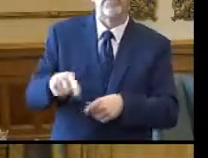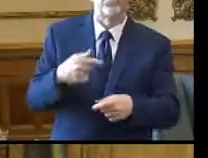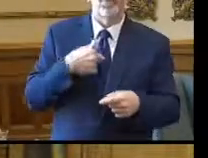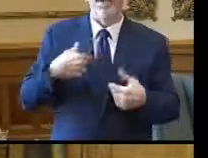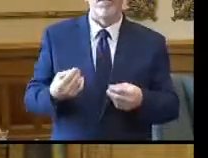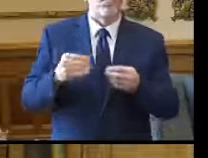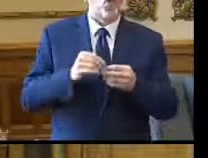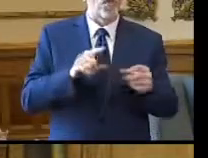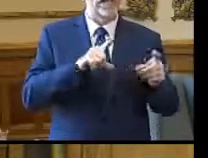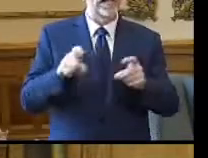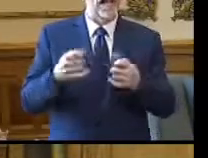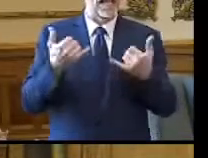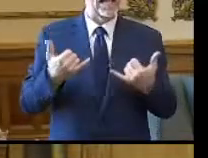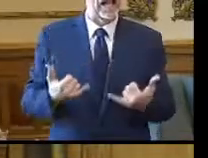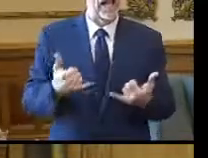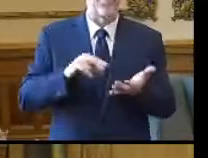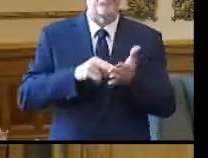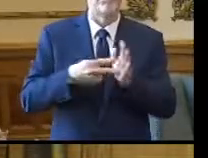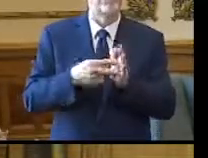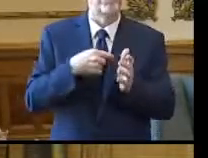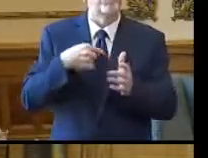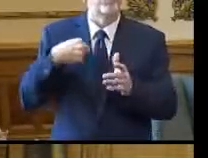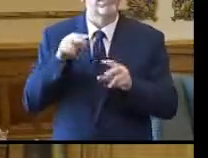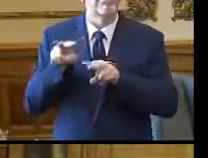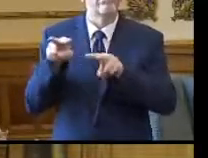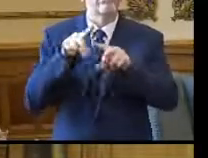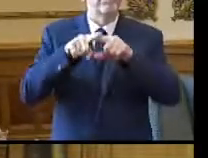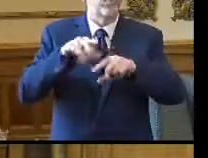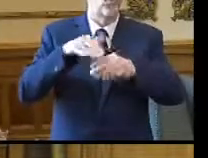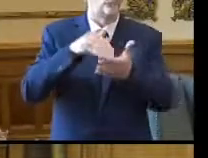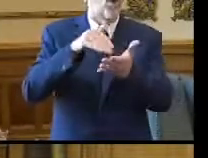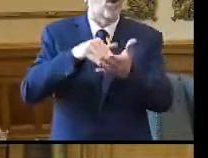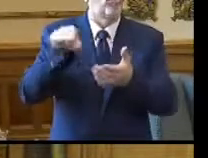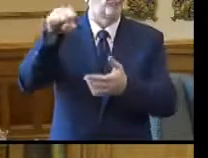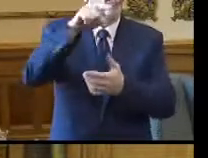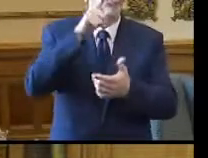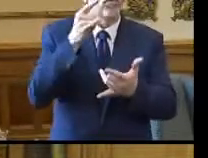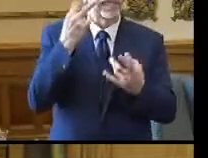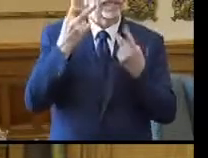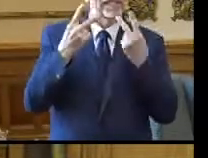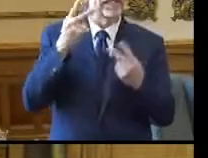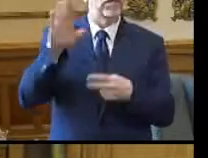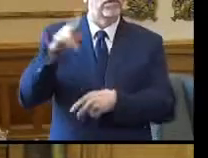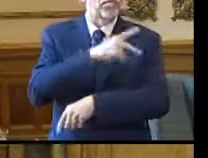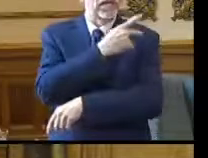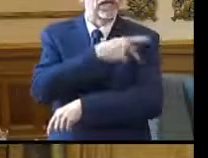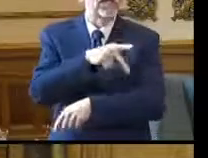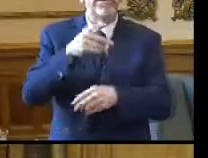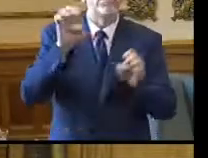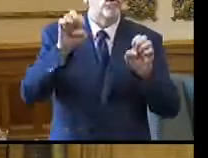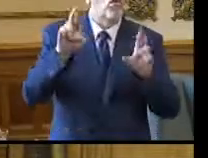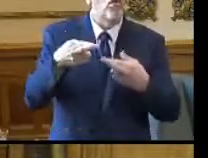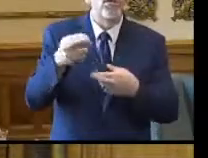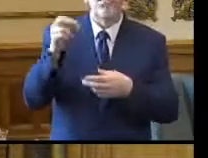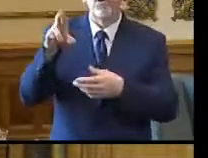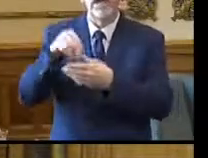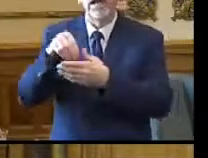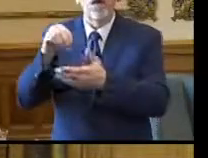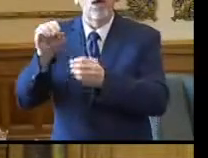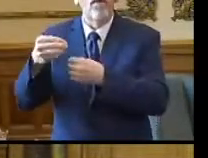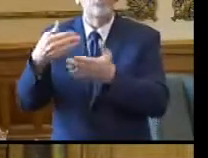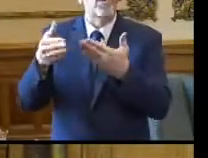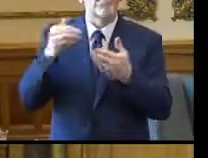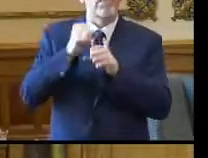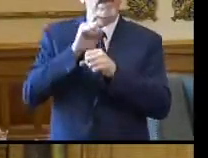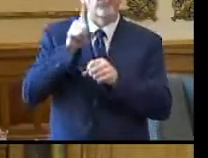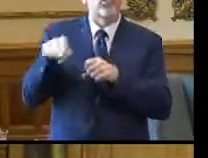testing at this time, we really are looking to our providers that are seeing patients in the hospital, in the emergency room, or admitting to make sure that they are testing